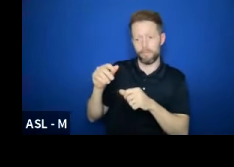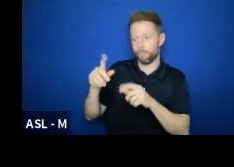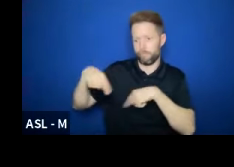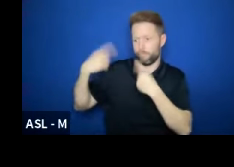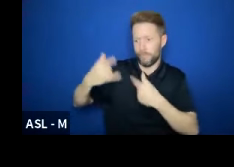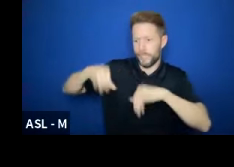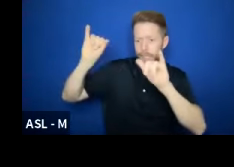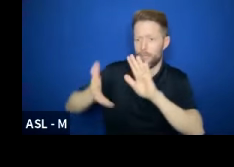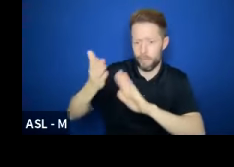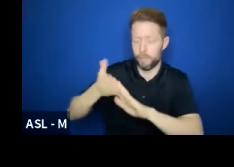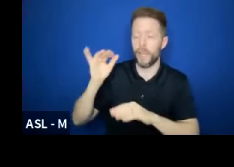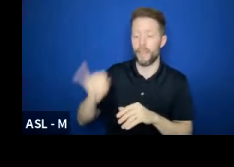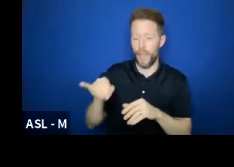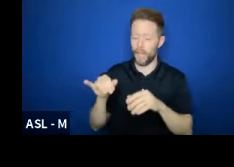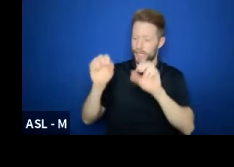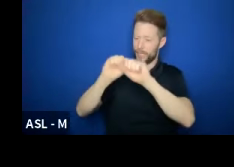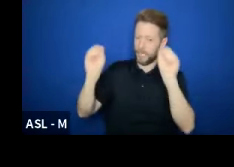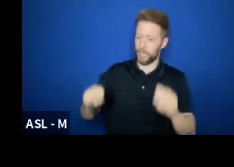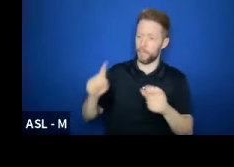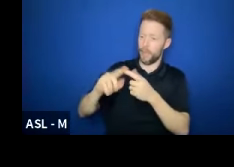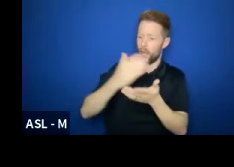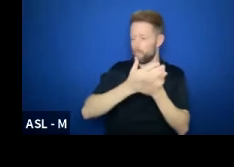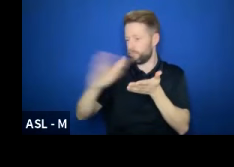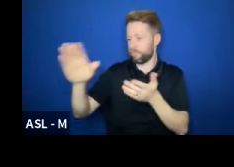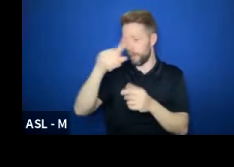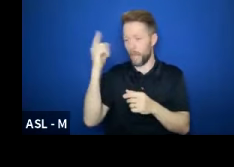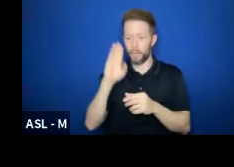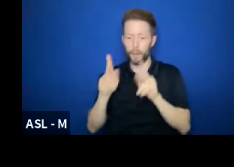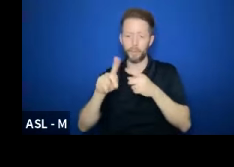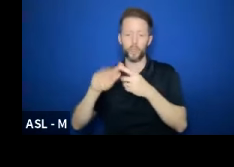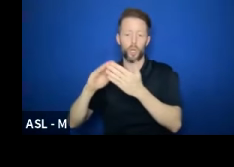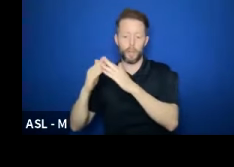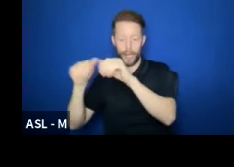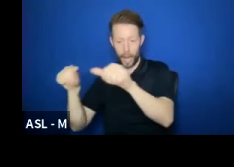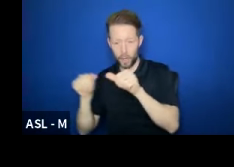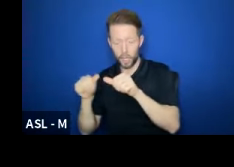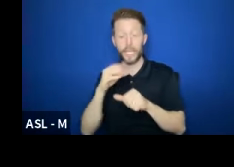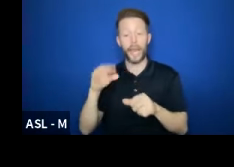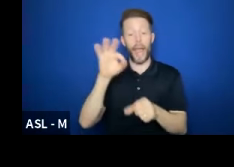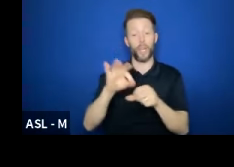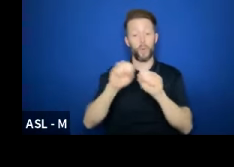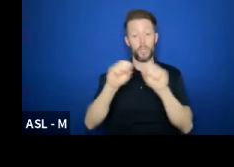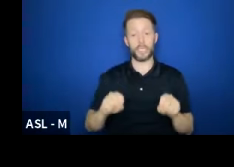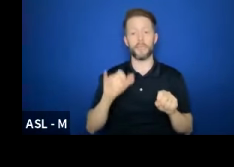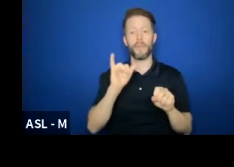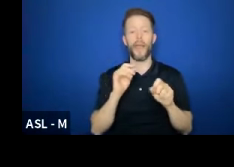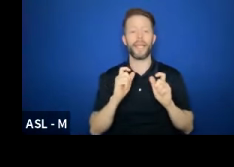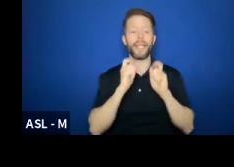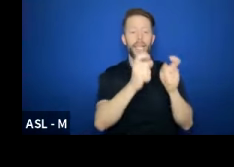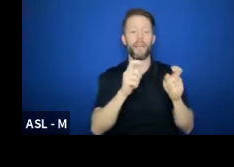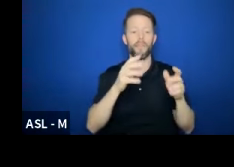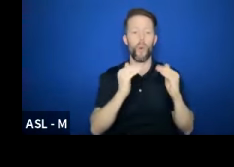racism that have driven Black and brown people to urban areas, and then an electoral system that over-rewards rural areas.